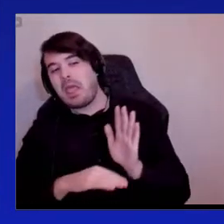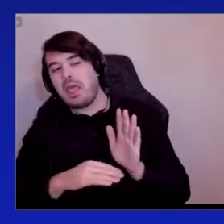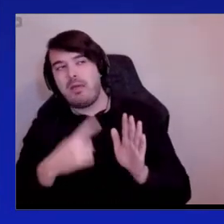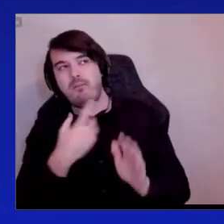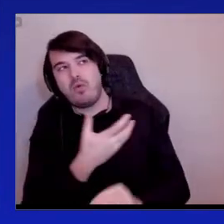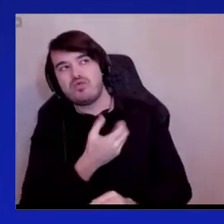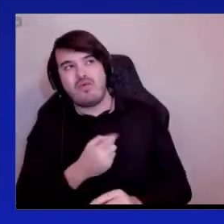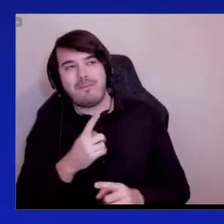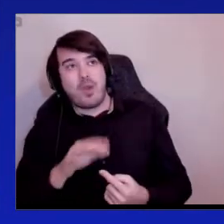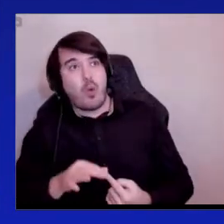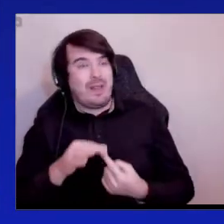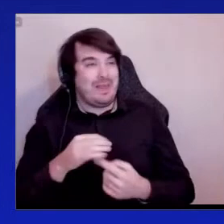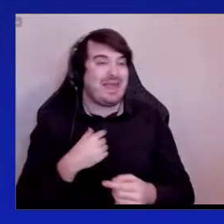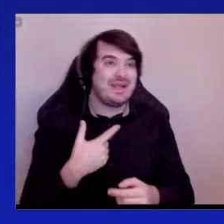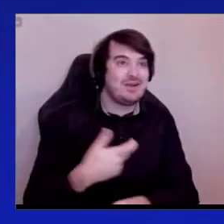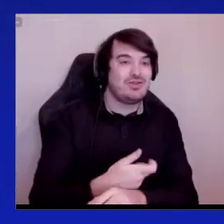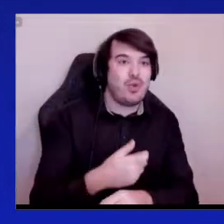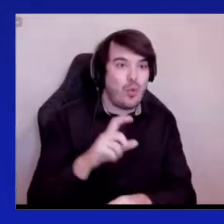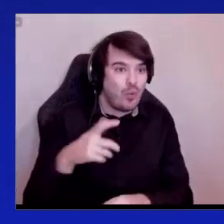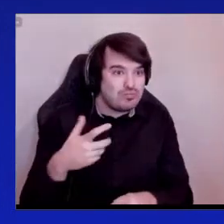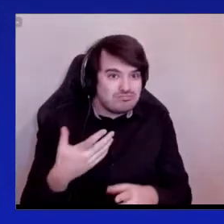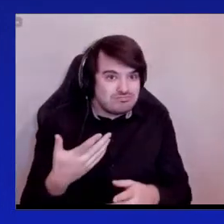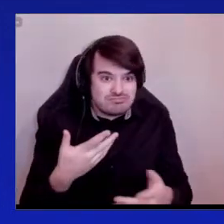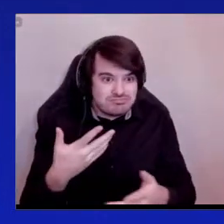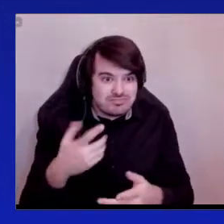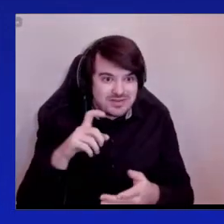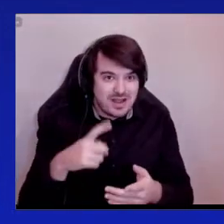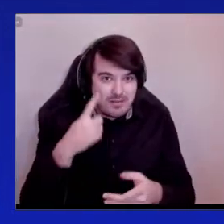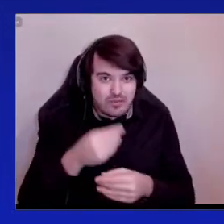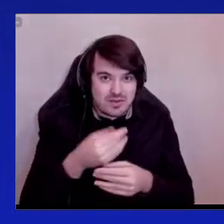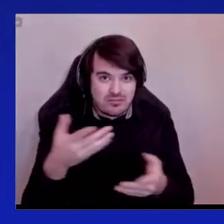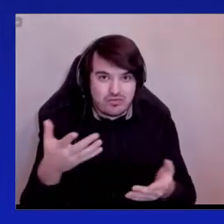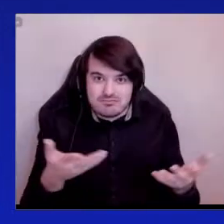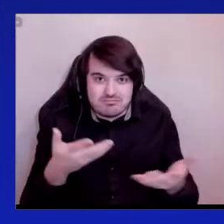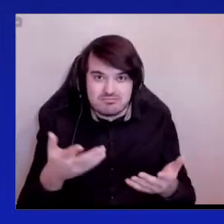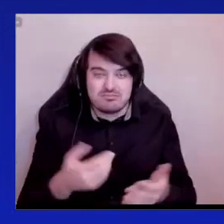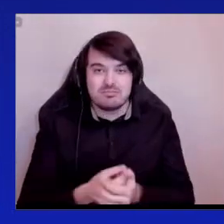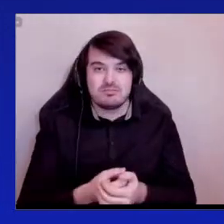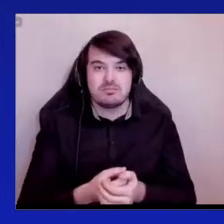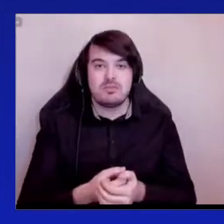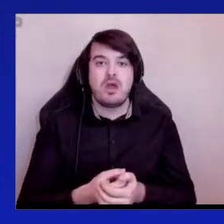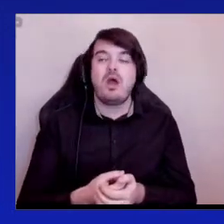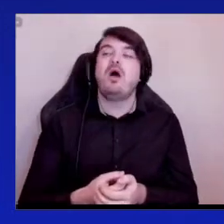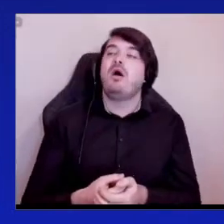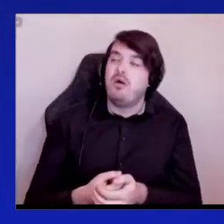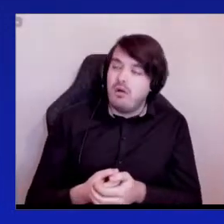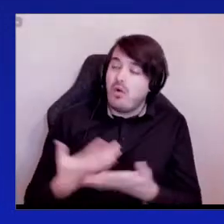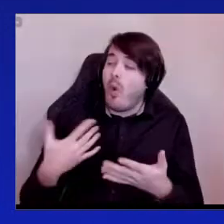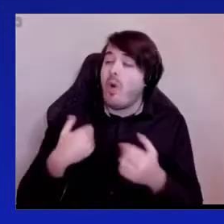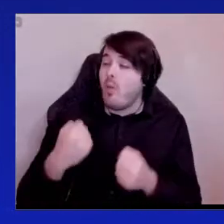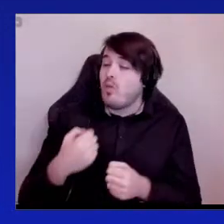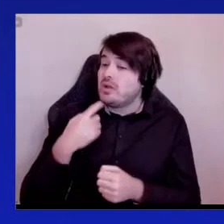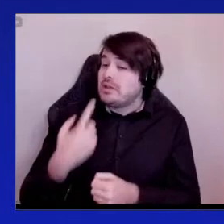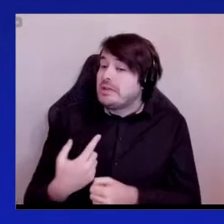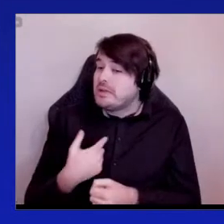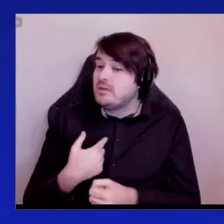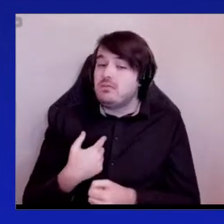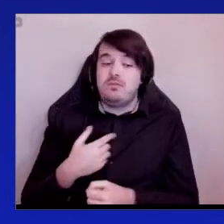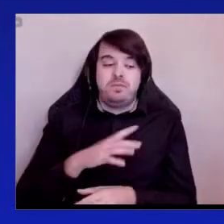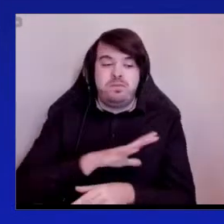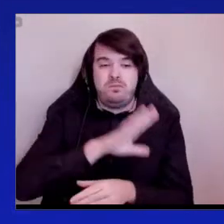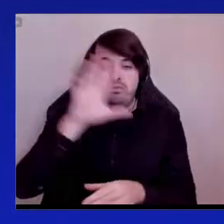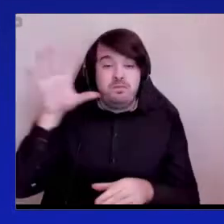les of receiving the vaccine doses, the number of doses that we require from the ou province when it comes to the administration of the second